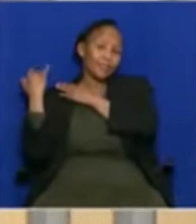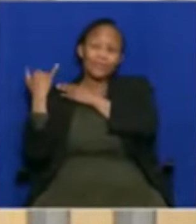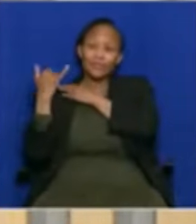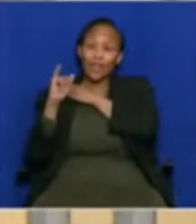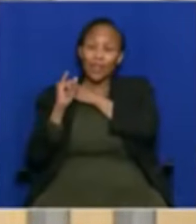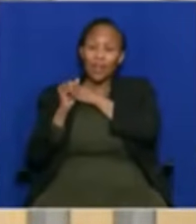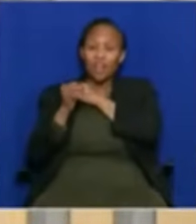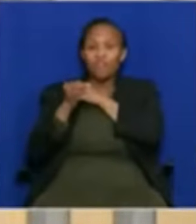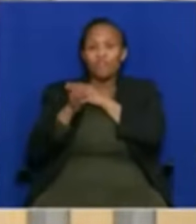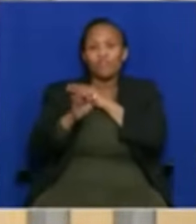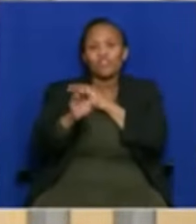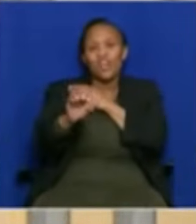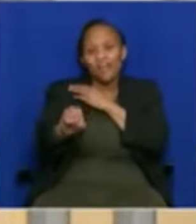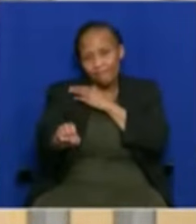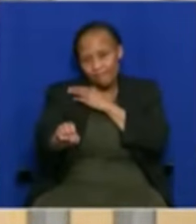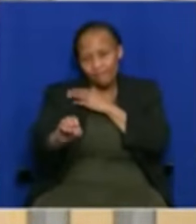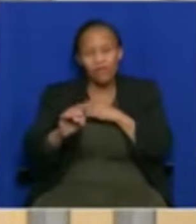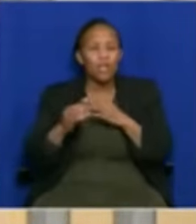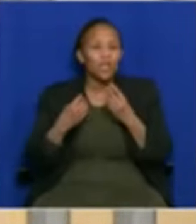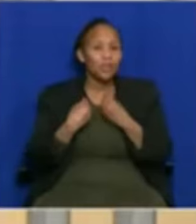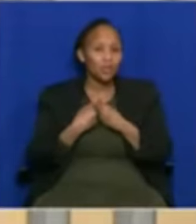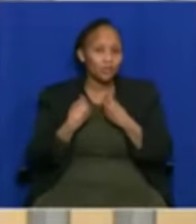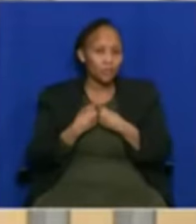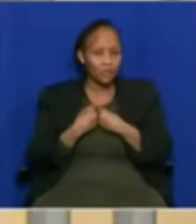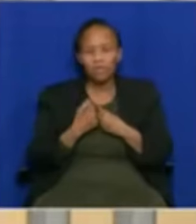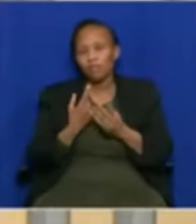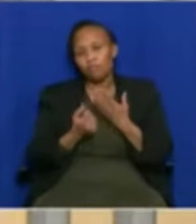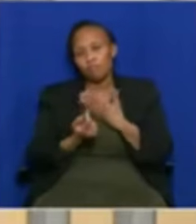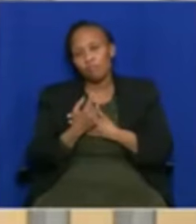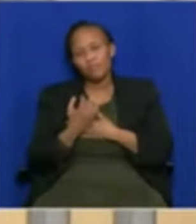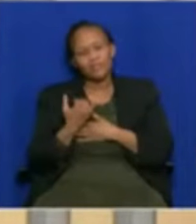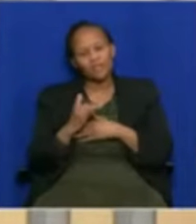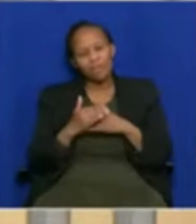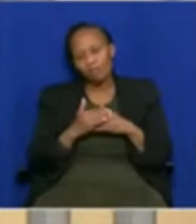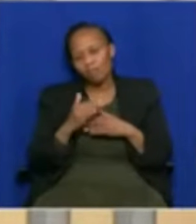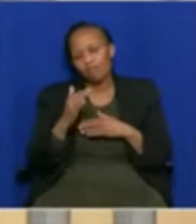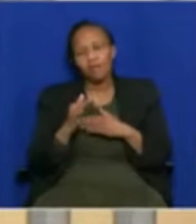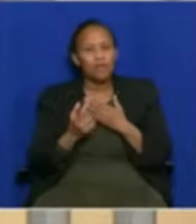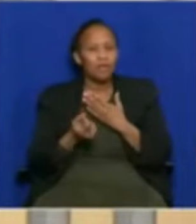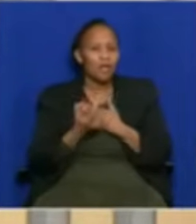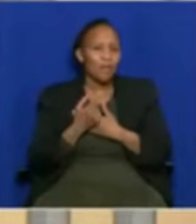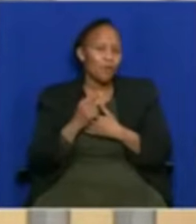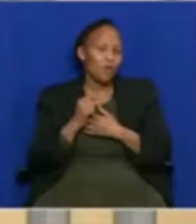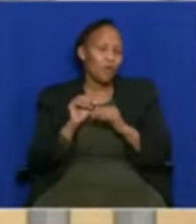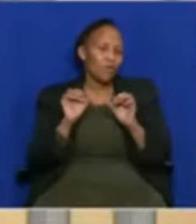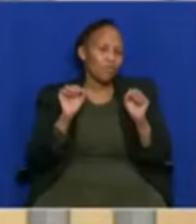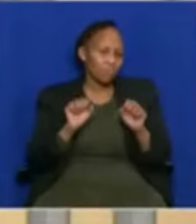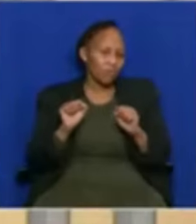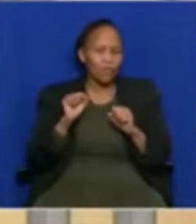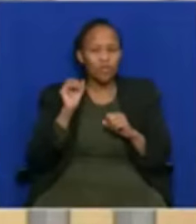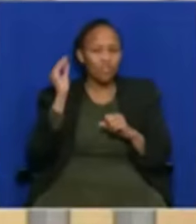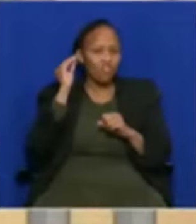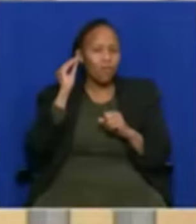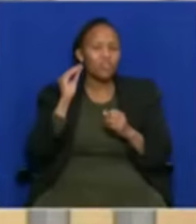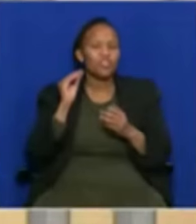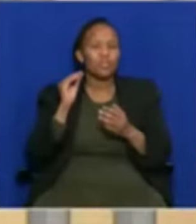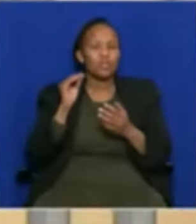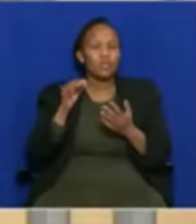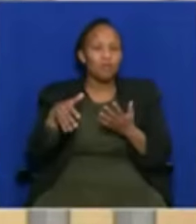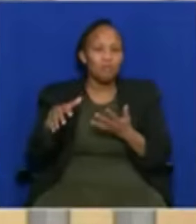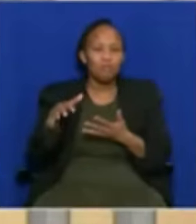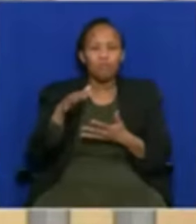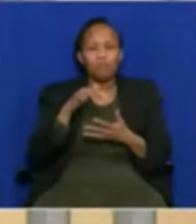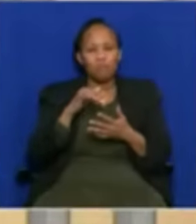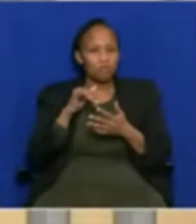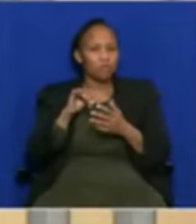still happening that we talk about the capture of crime intelligence. Just so that